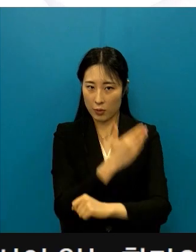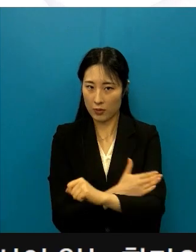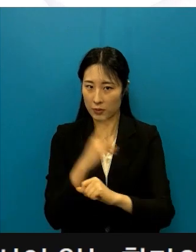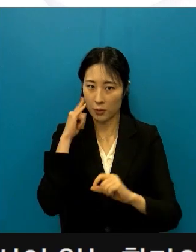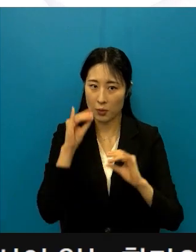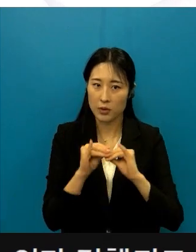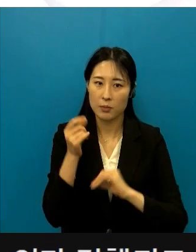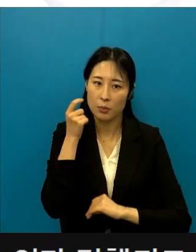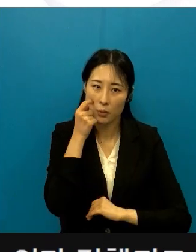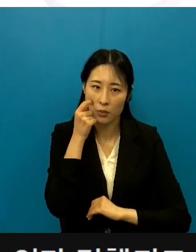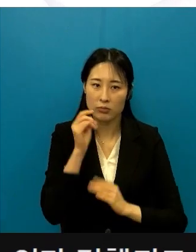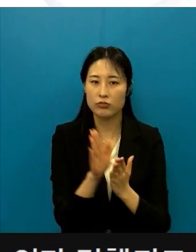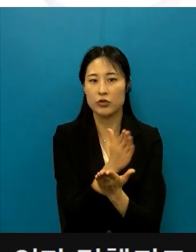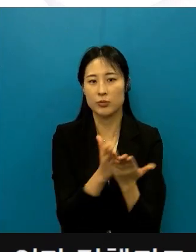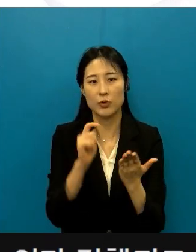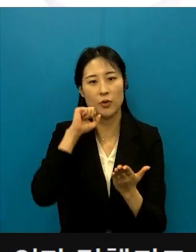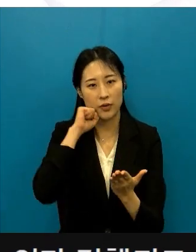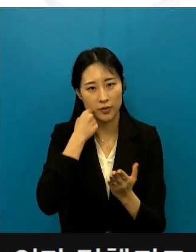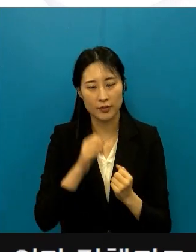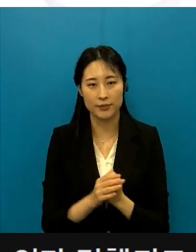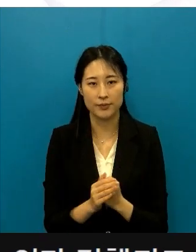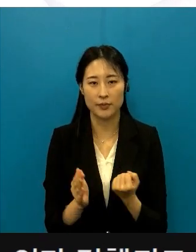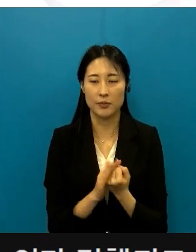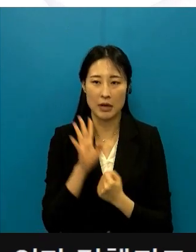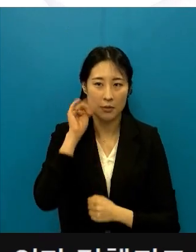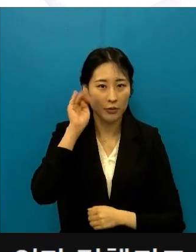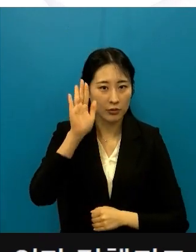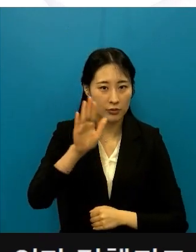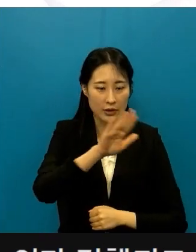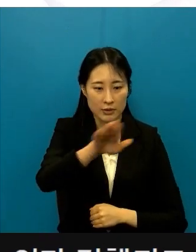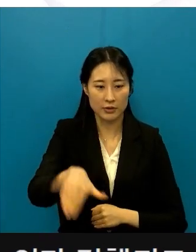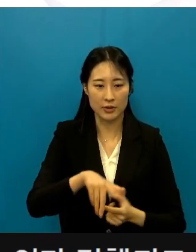be in anytime soon.